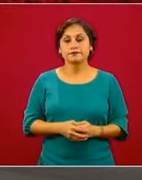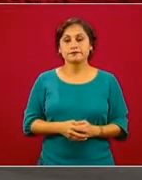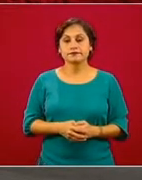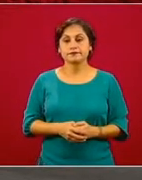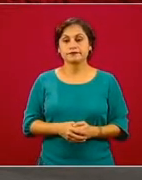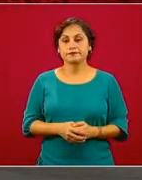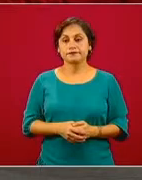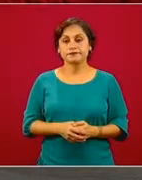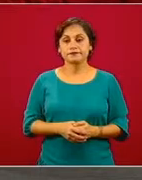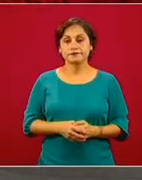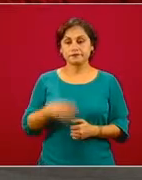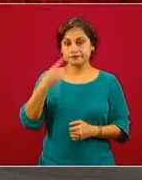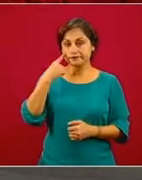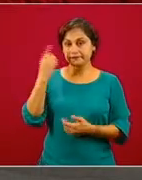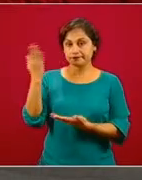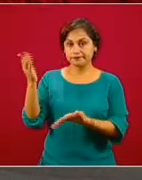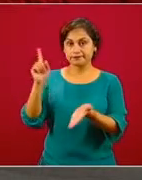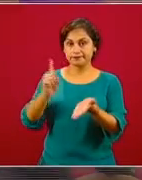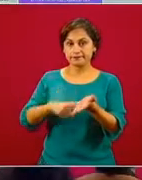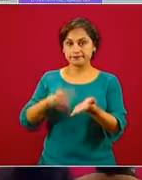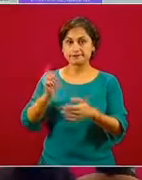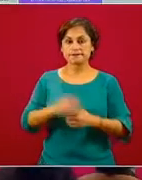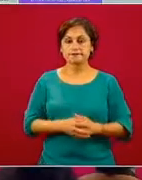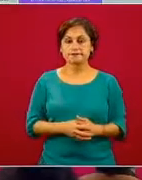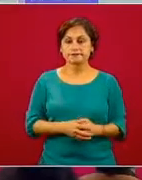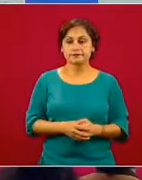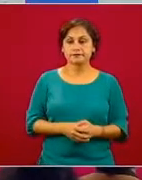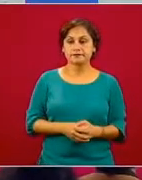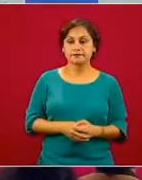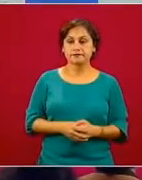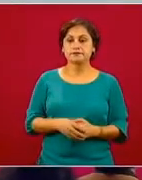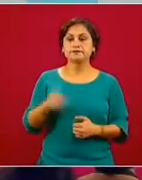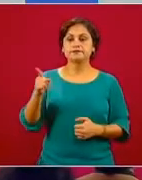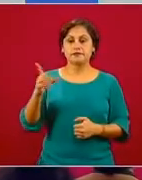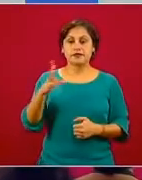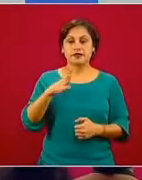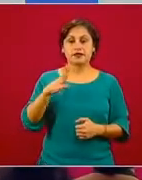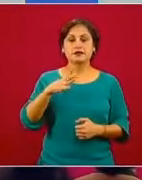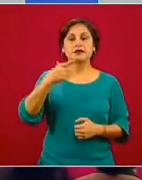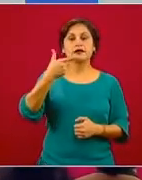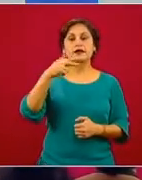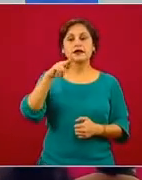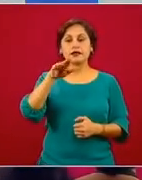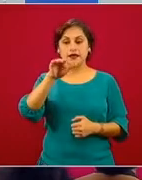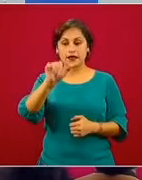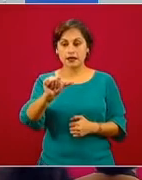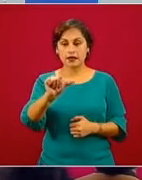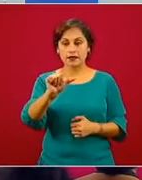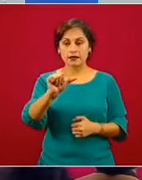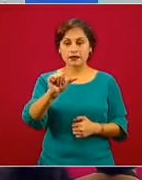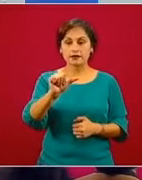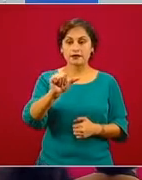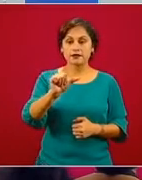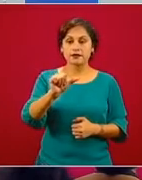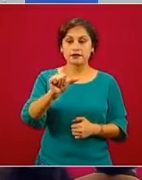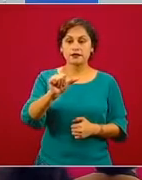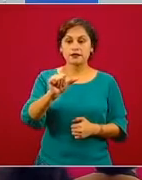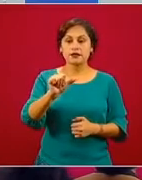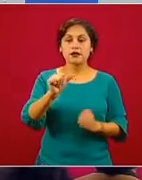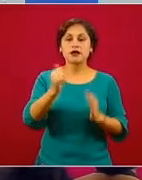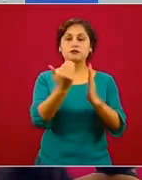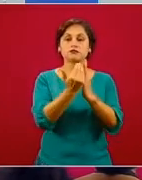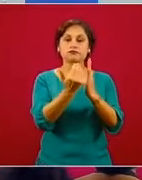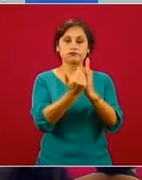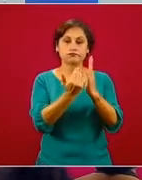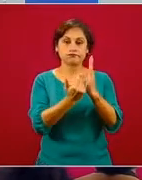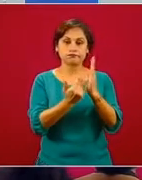Yes. Here in the available materials for consultation. Yes,